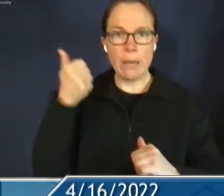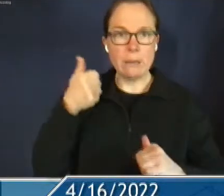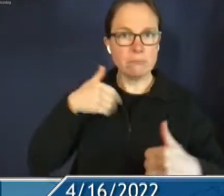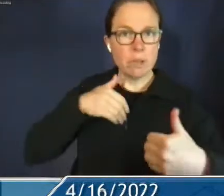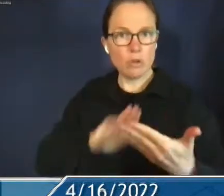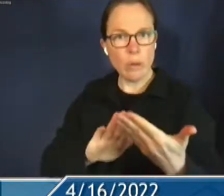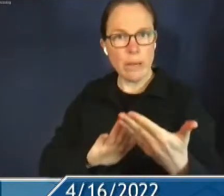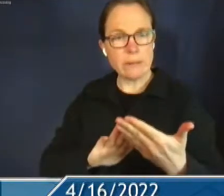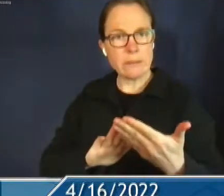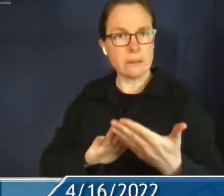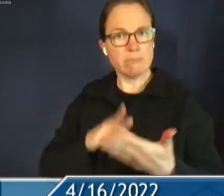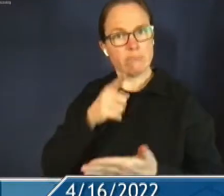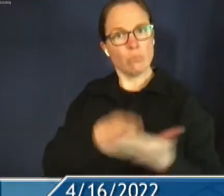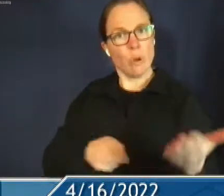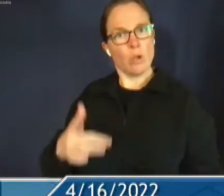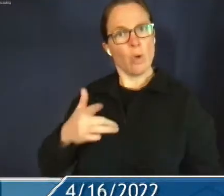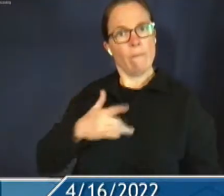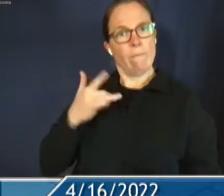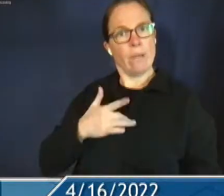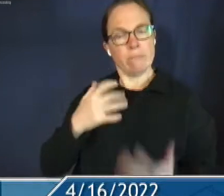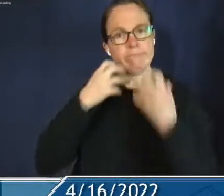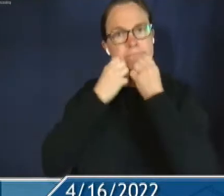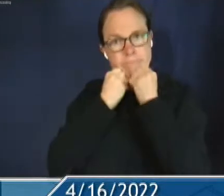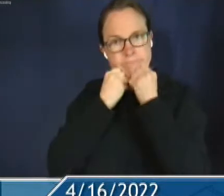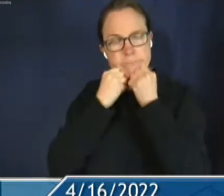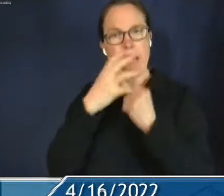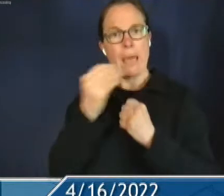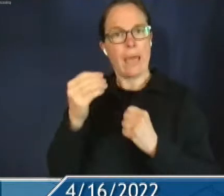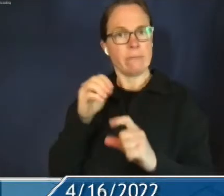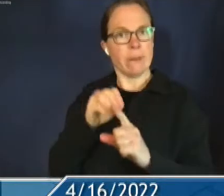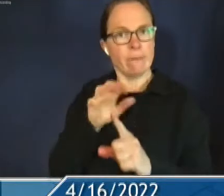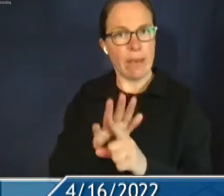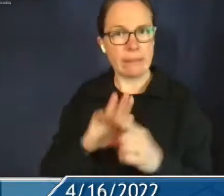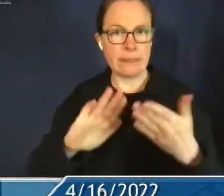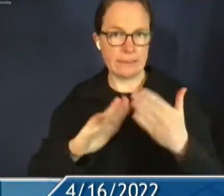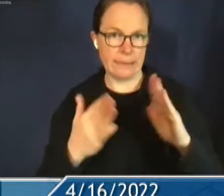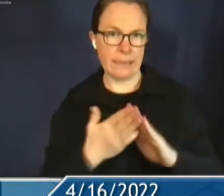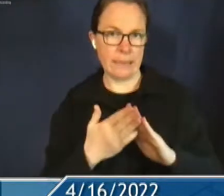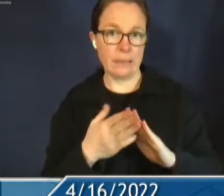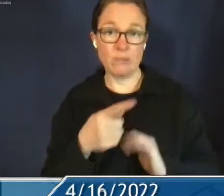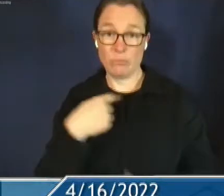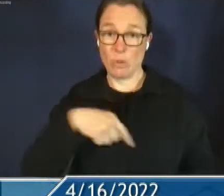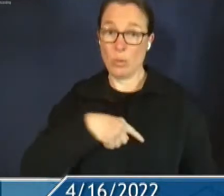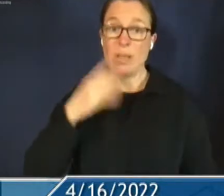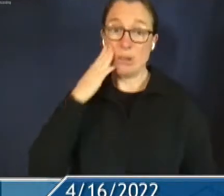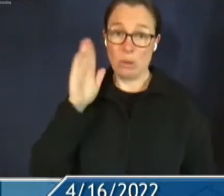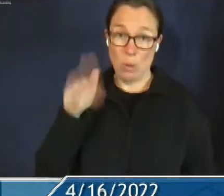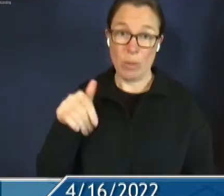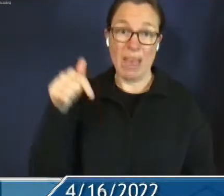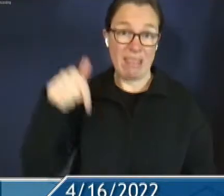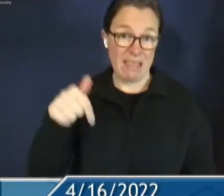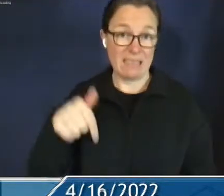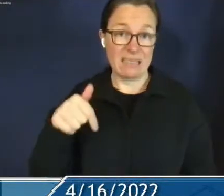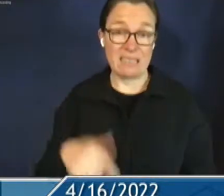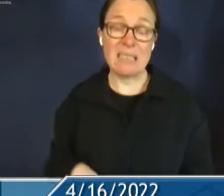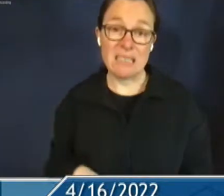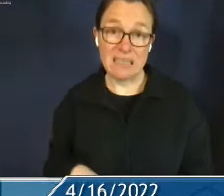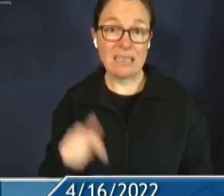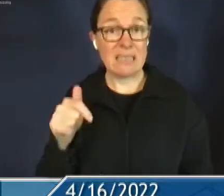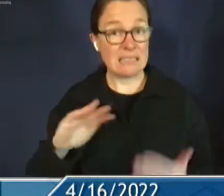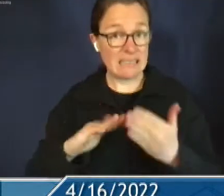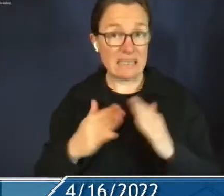deeply affecting our city. It's no secret to any of us who are here on a Saturday that, like many other cities